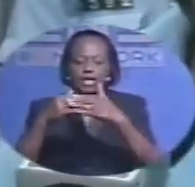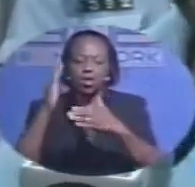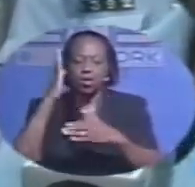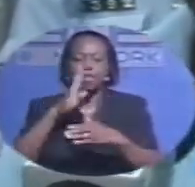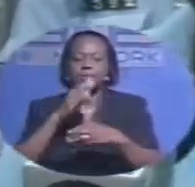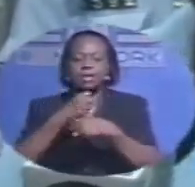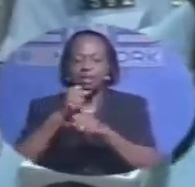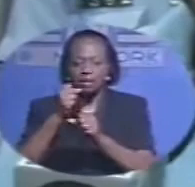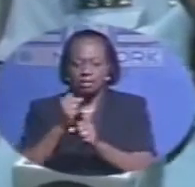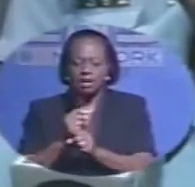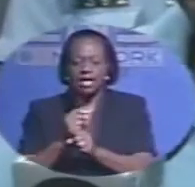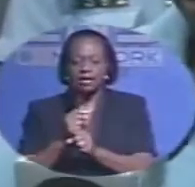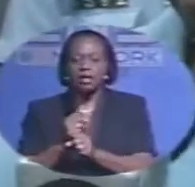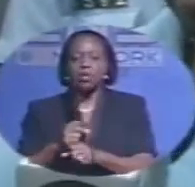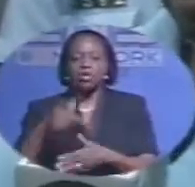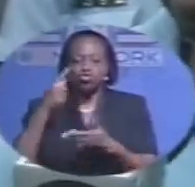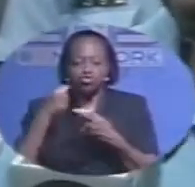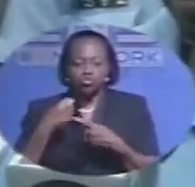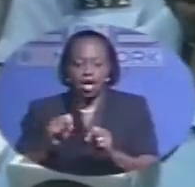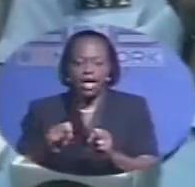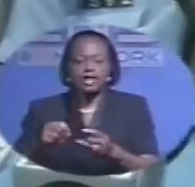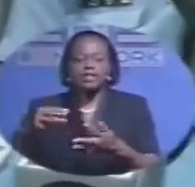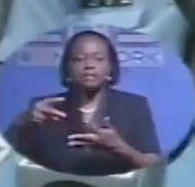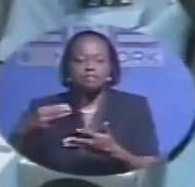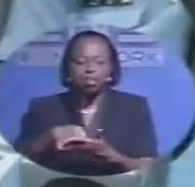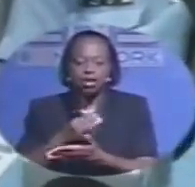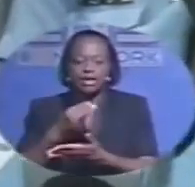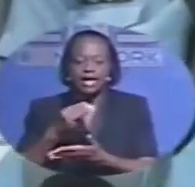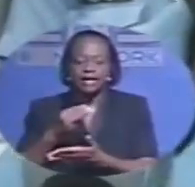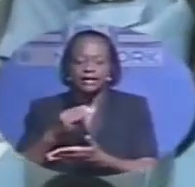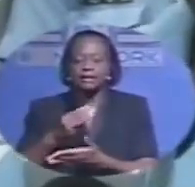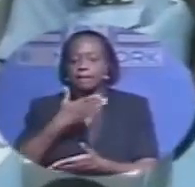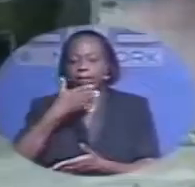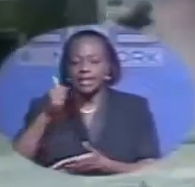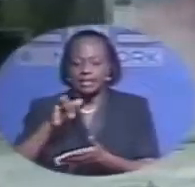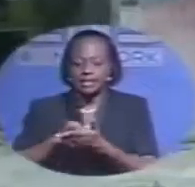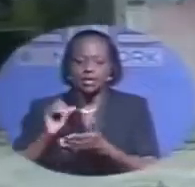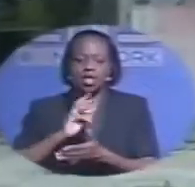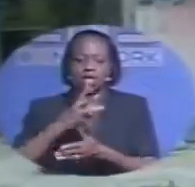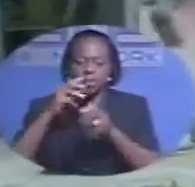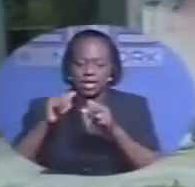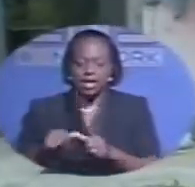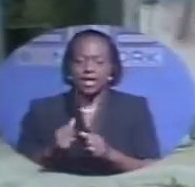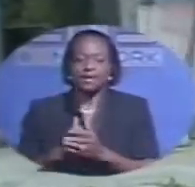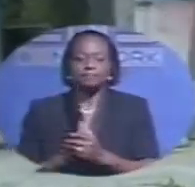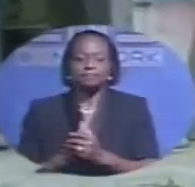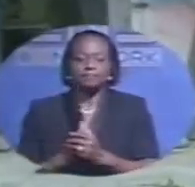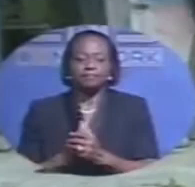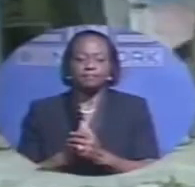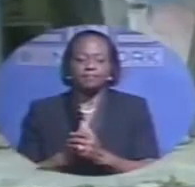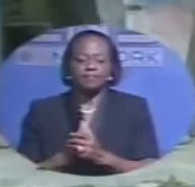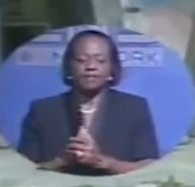and modernize as best we can. And it seems to be fairly decent when he's finished with it.